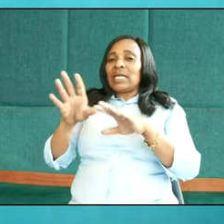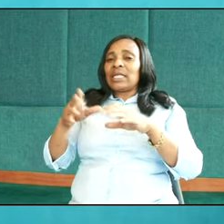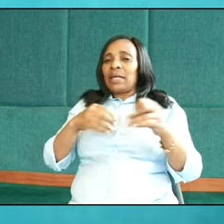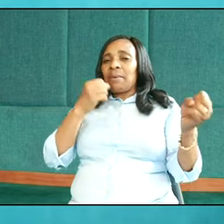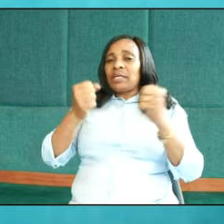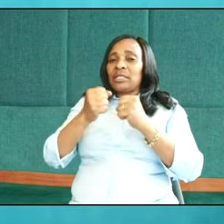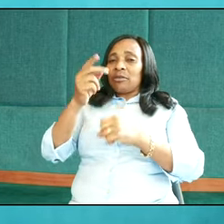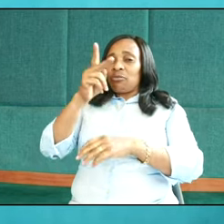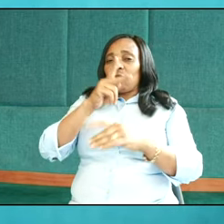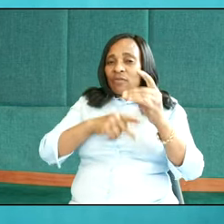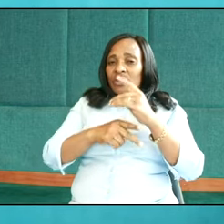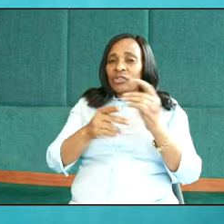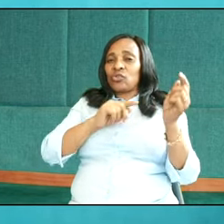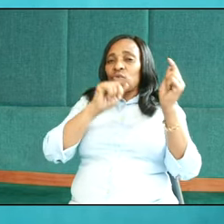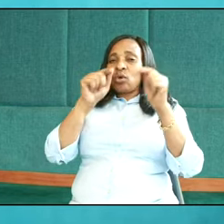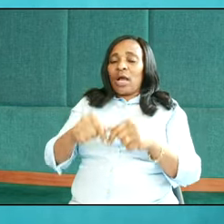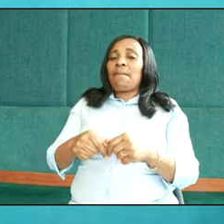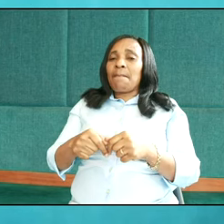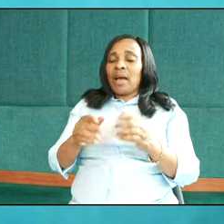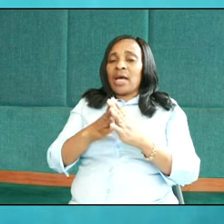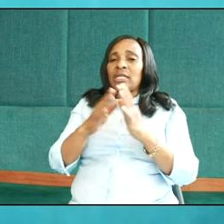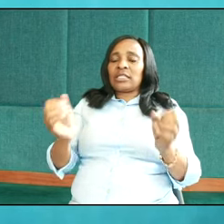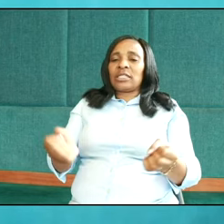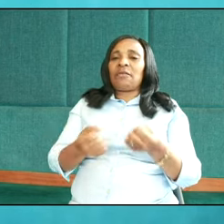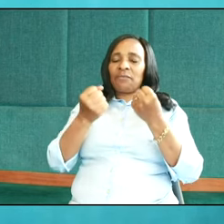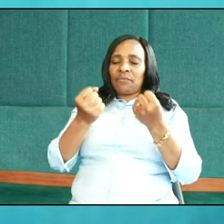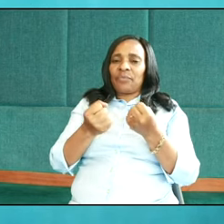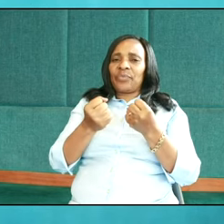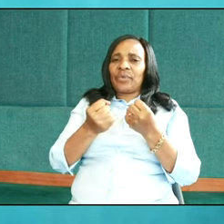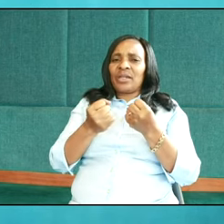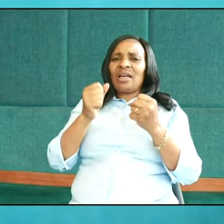prophet to come and save them. Yeah. You know,